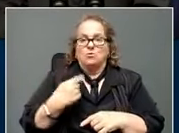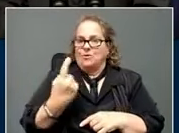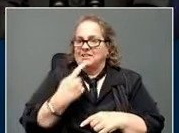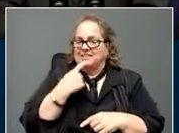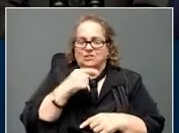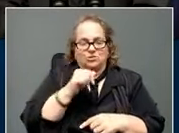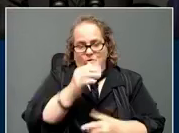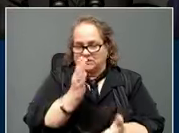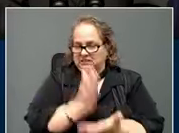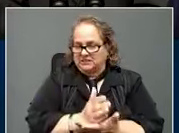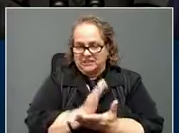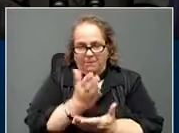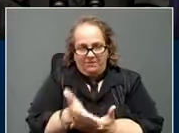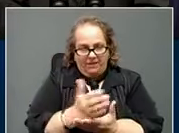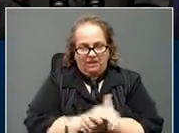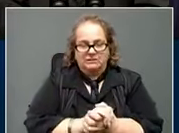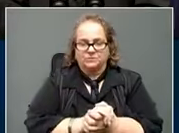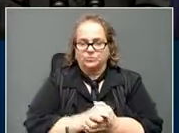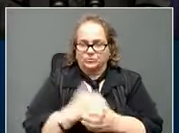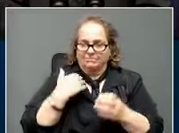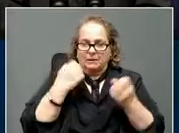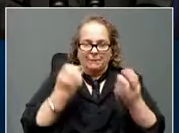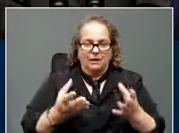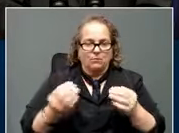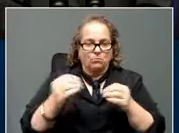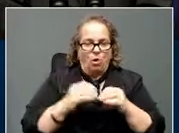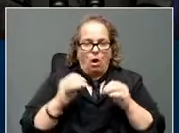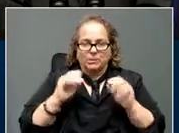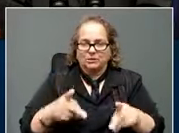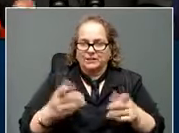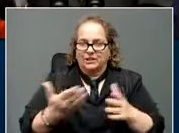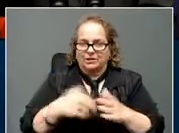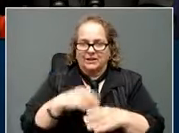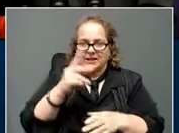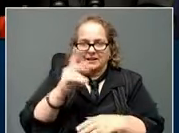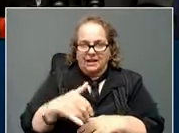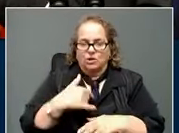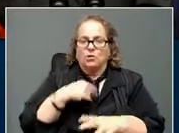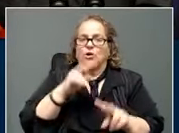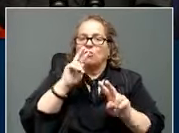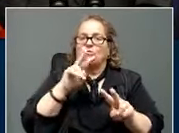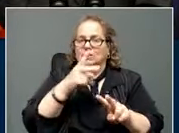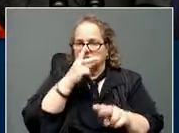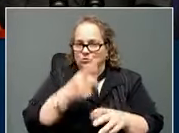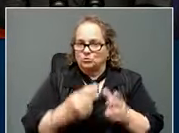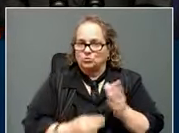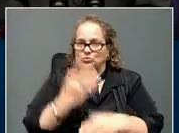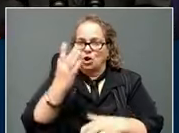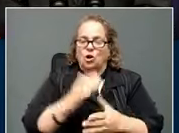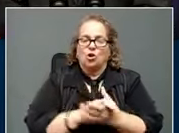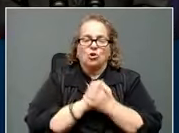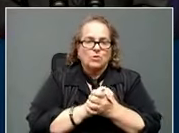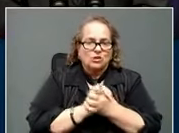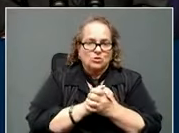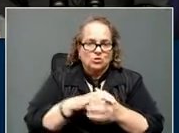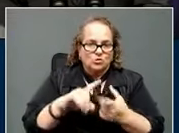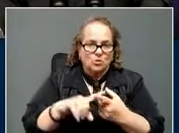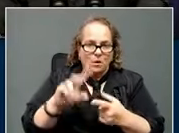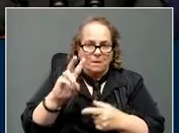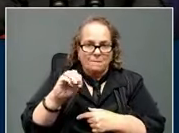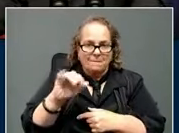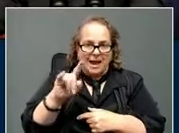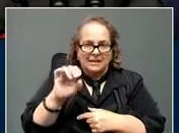have many more opportunities here in Kentucky. We look forward to seeing you grow. Congratulations to Madisonville and Hopkins